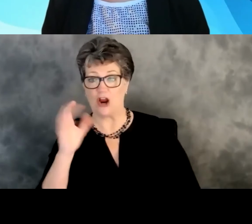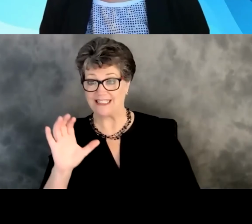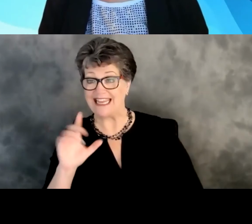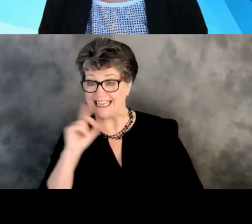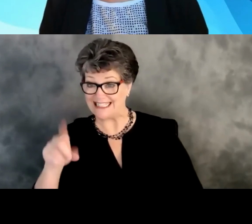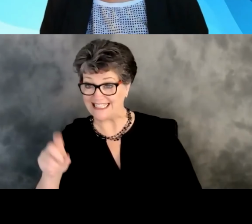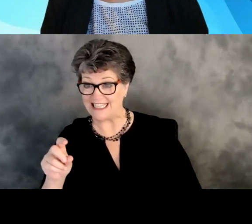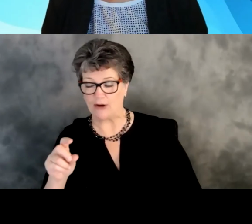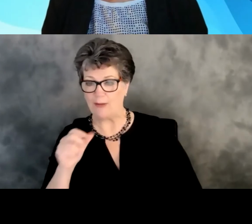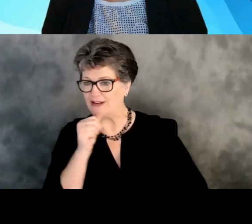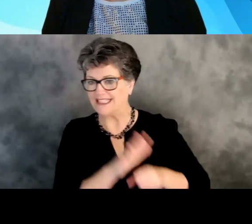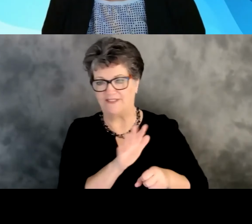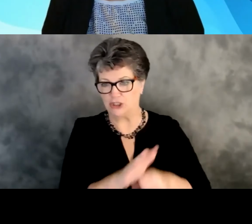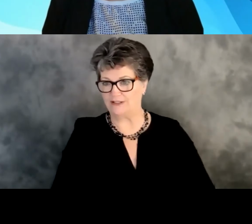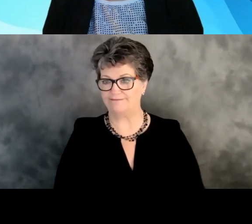necessary but not sufficient.